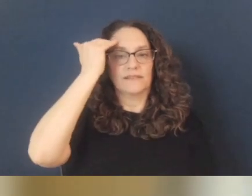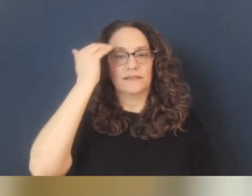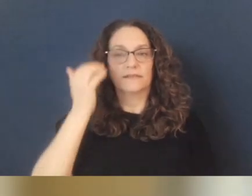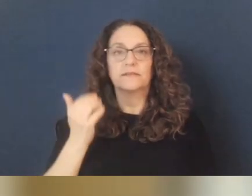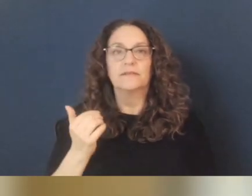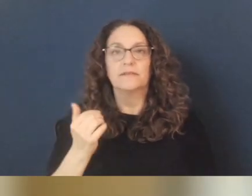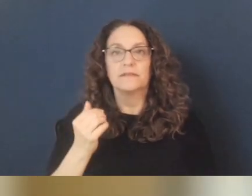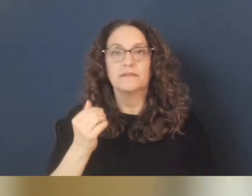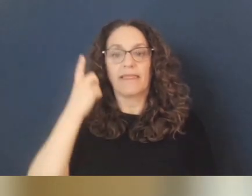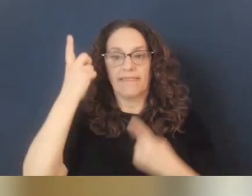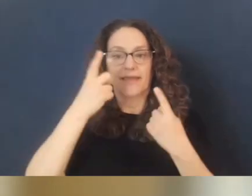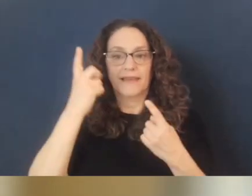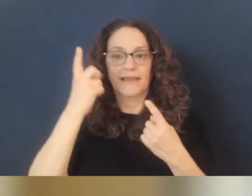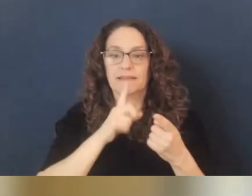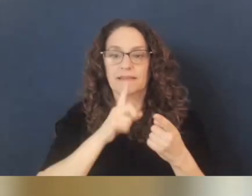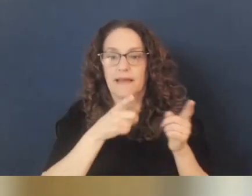now.